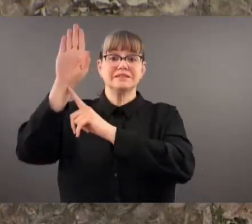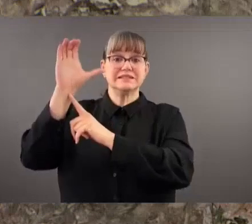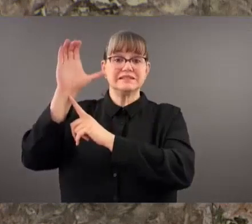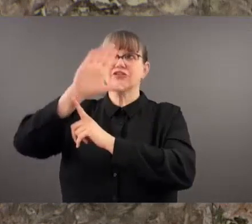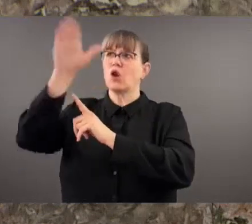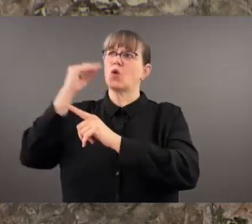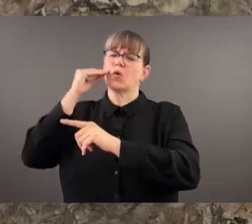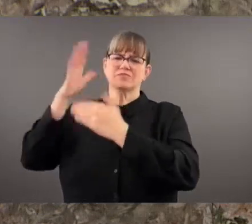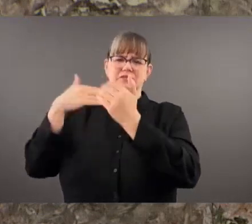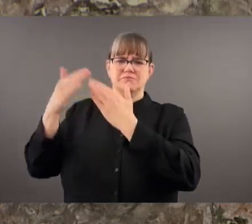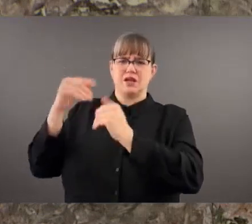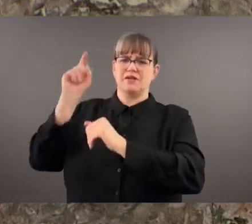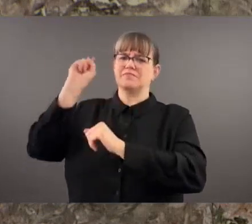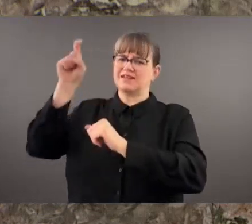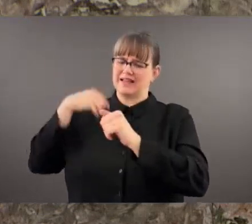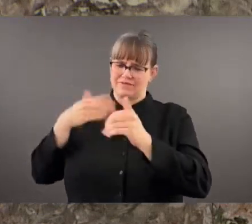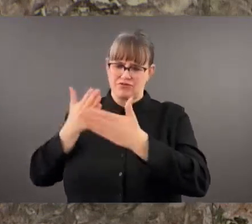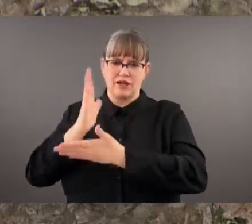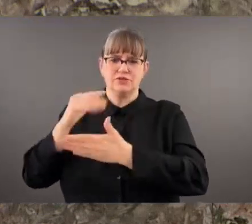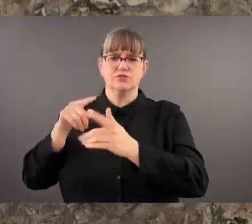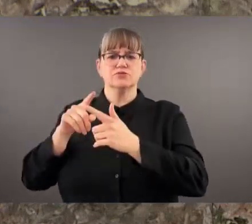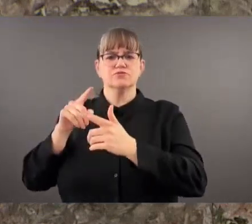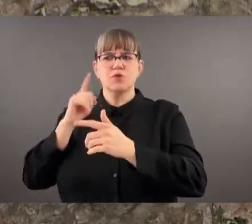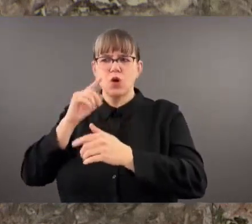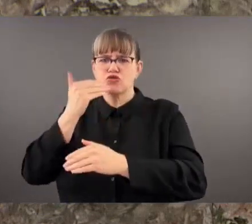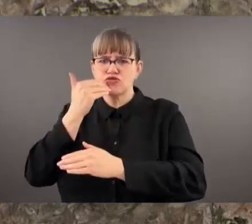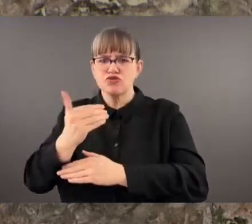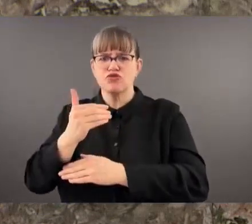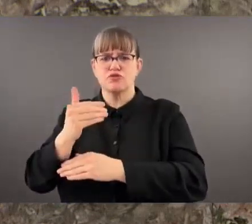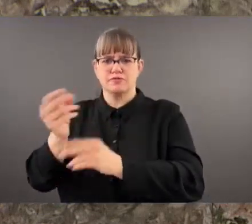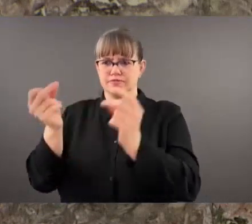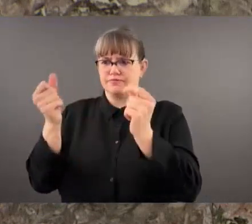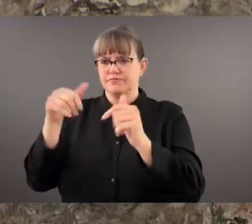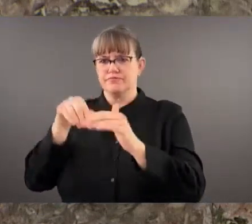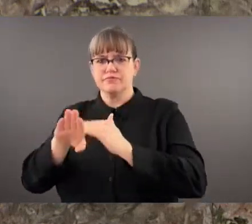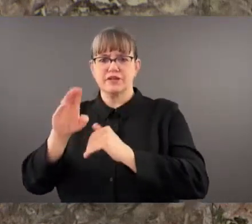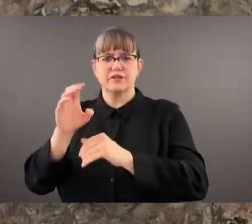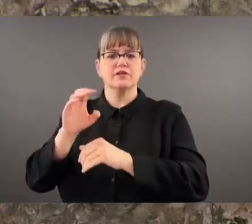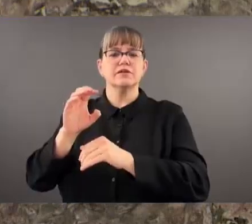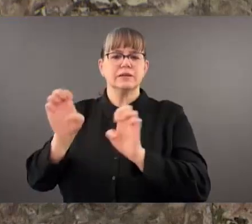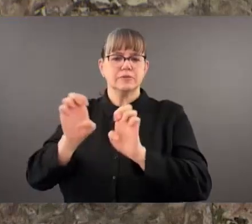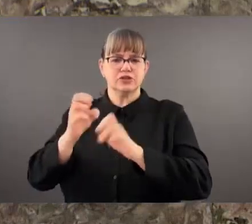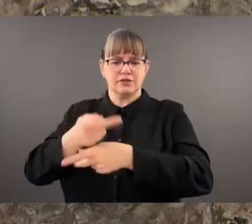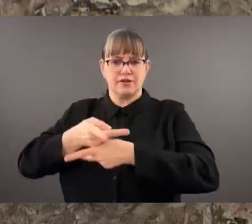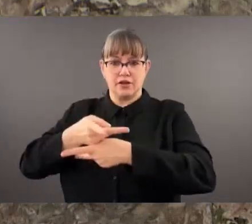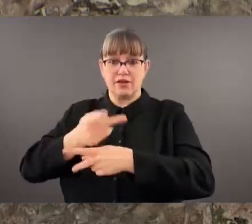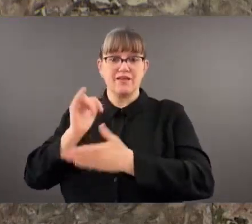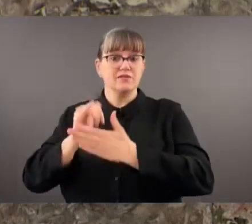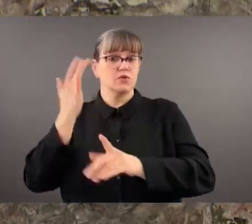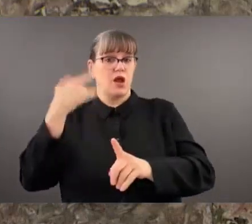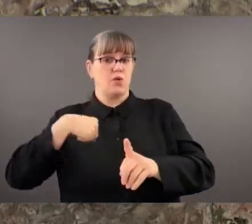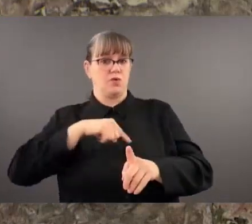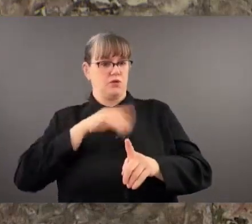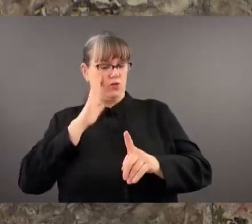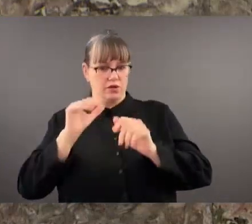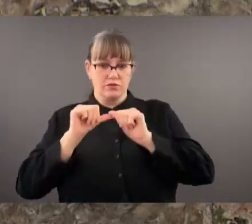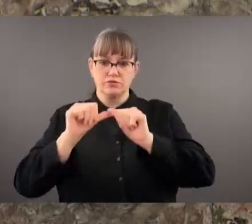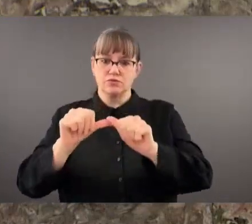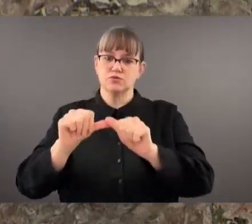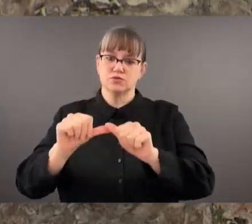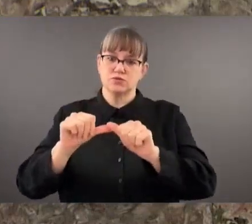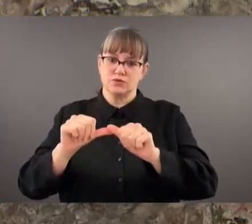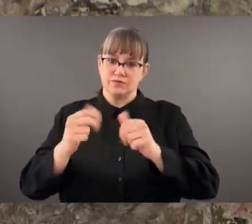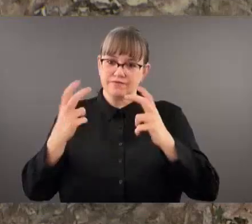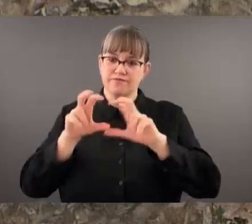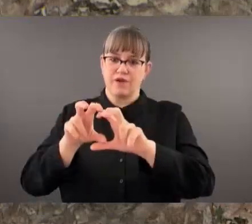this work. We're going to continue investing in rural communities, building new hospitals, building new clinics with health